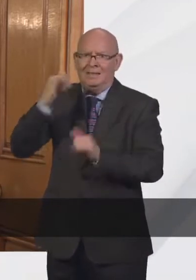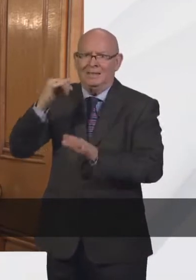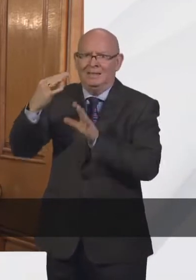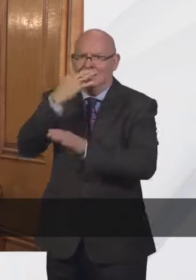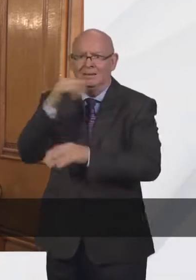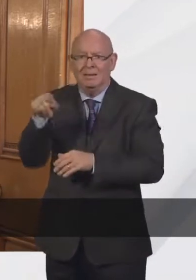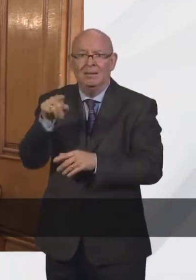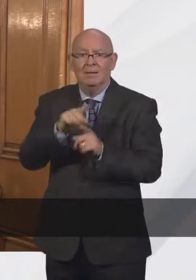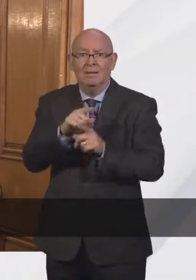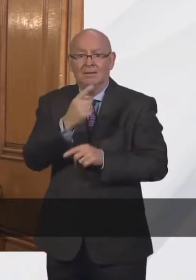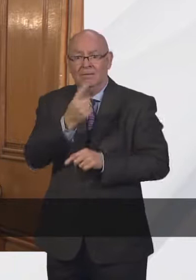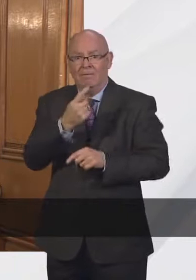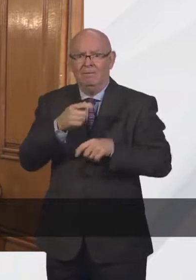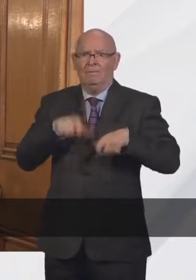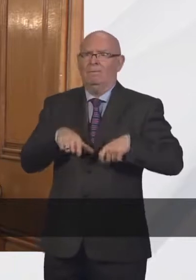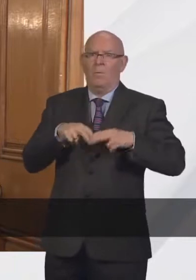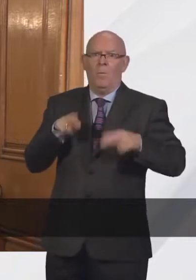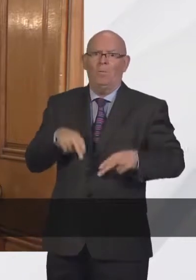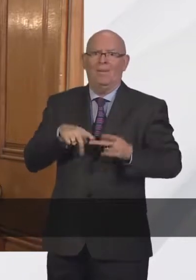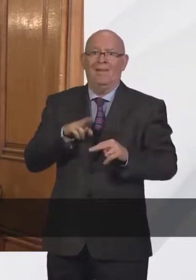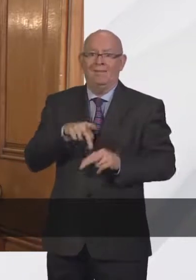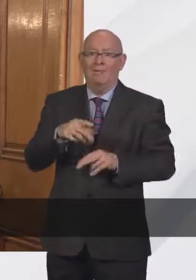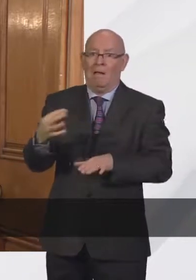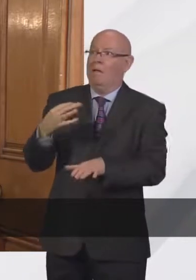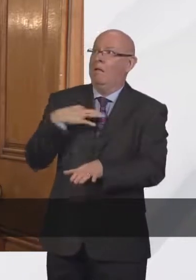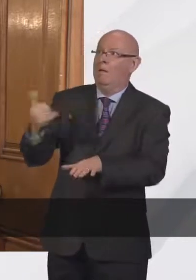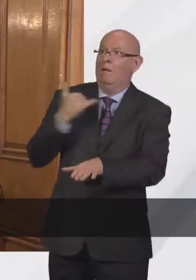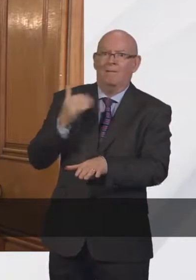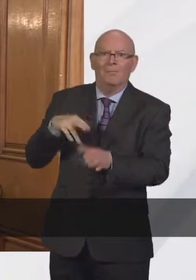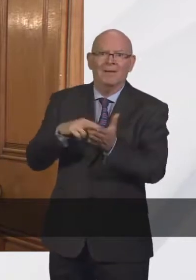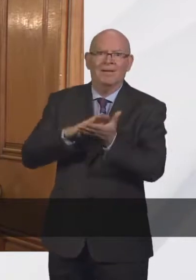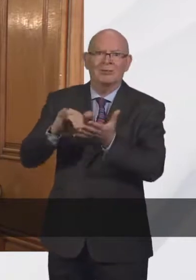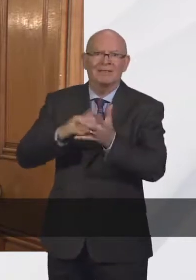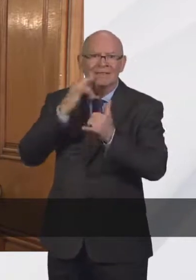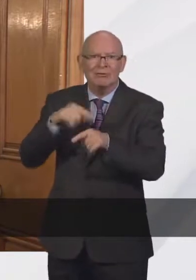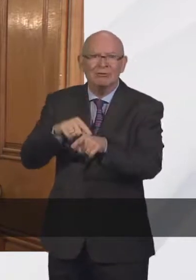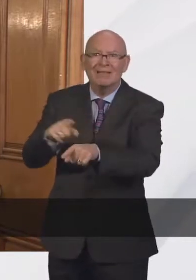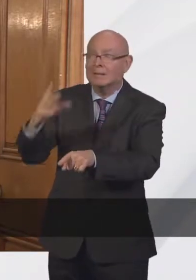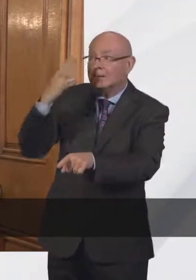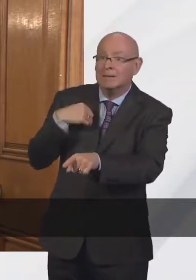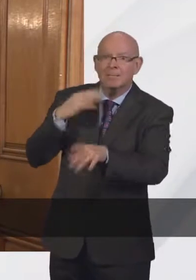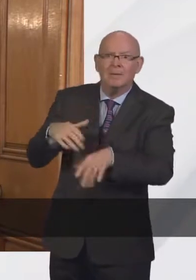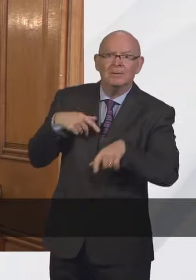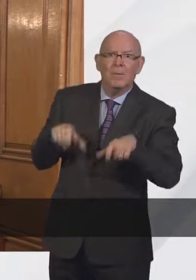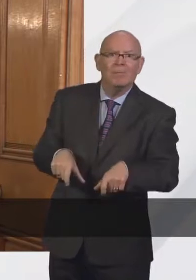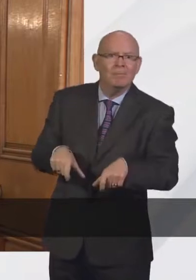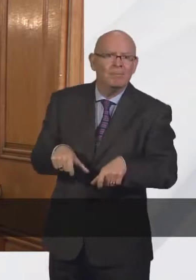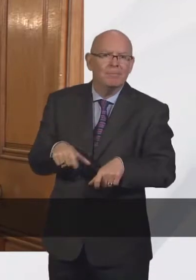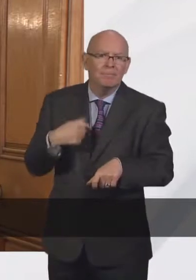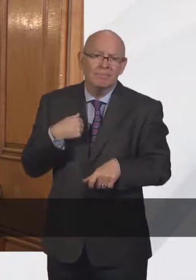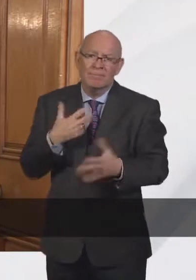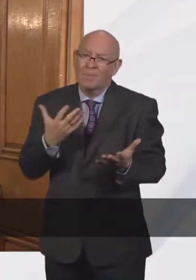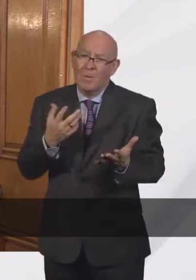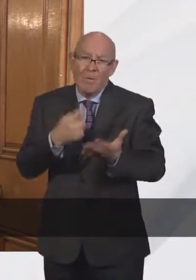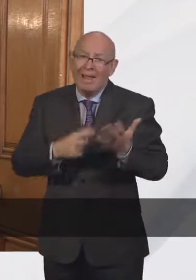had 5 tests and we met them. We had a plan and we stuck to it. The government has